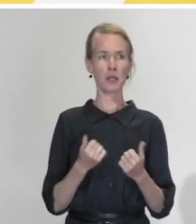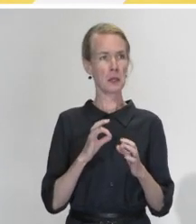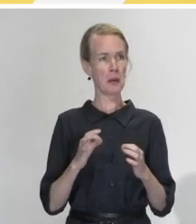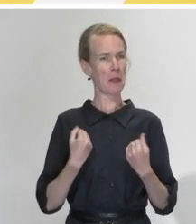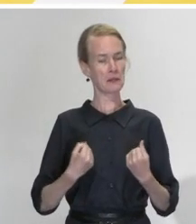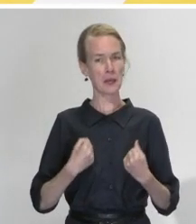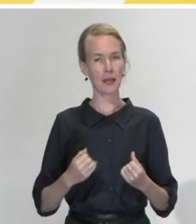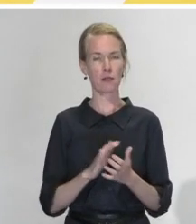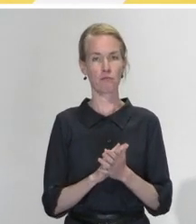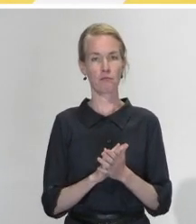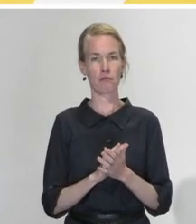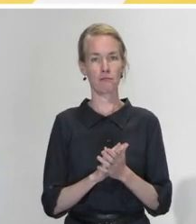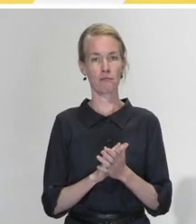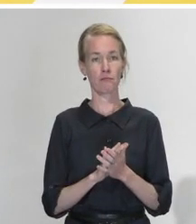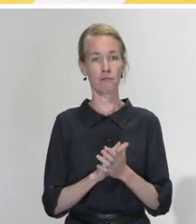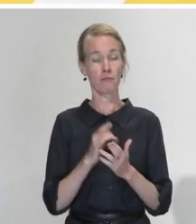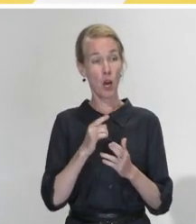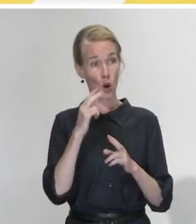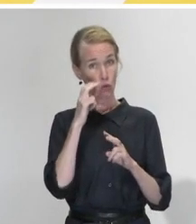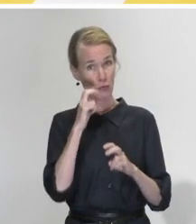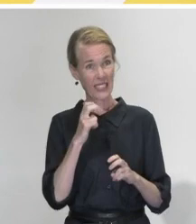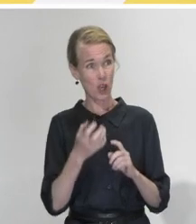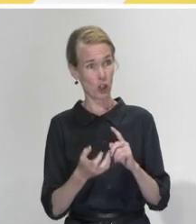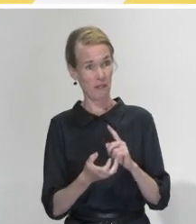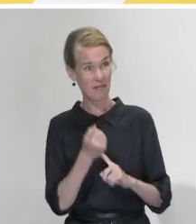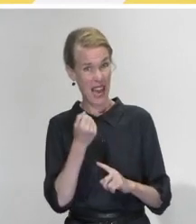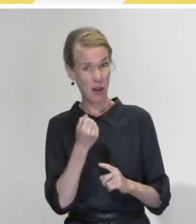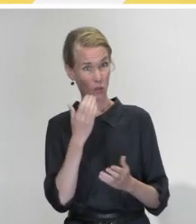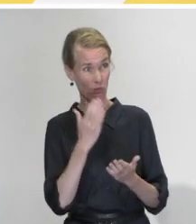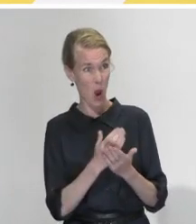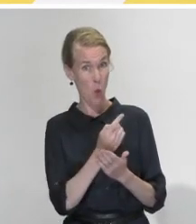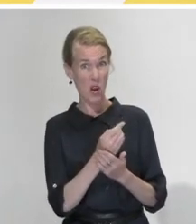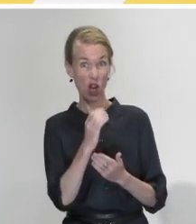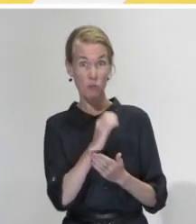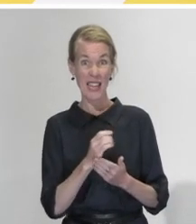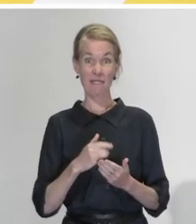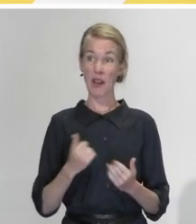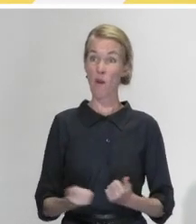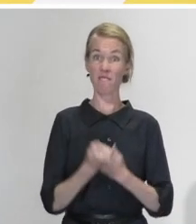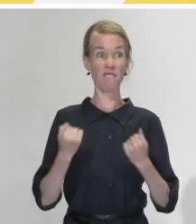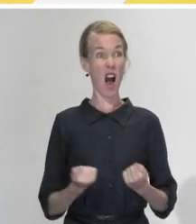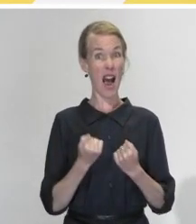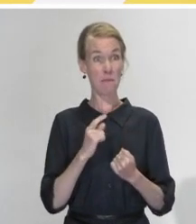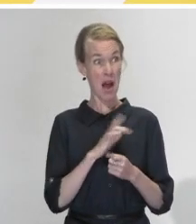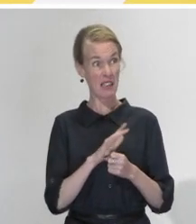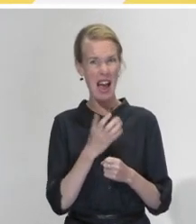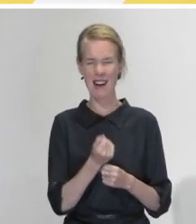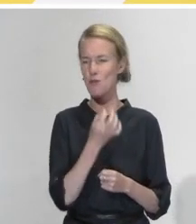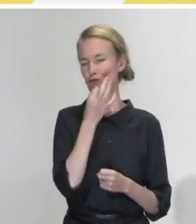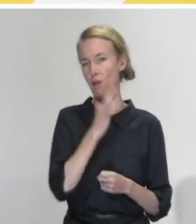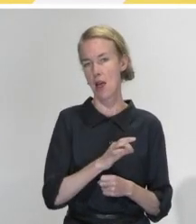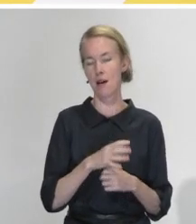of laboratory-confirmed cases of people who are truly asymptomatic, and to date, there are no documented cases